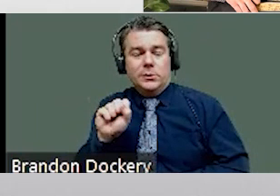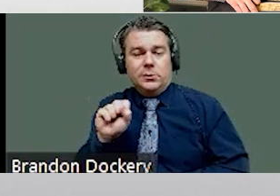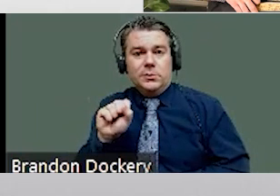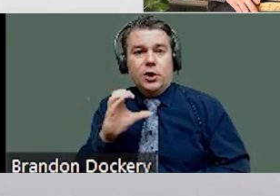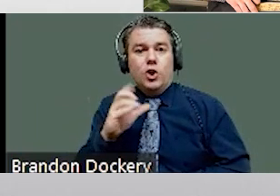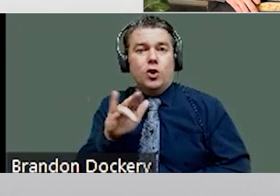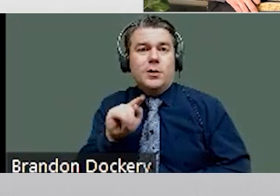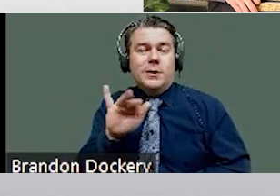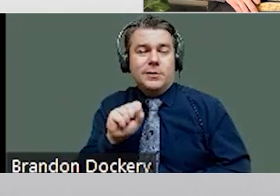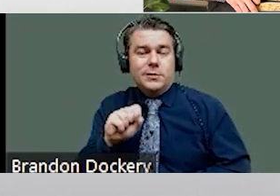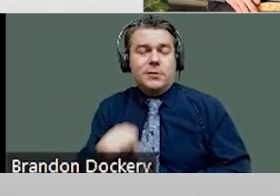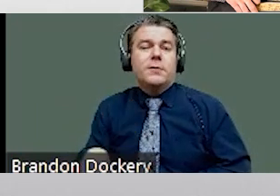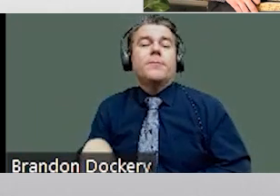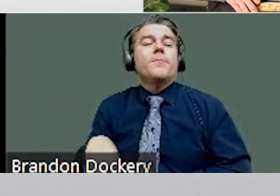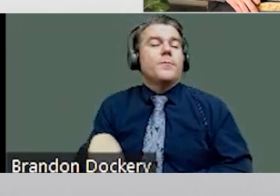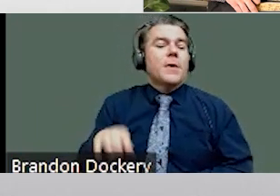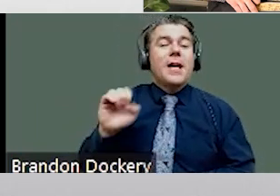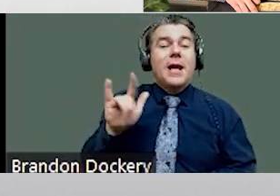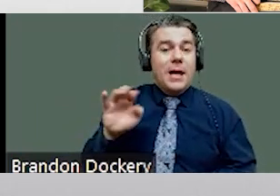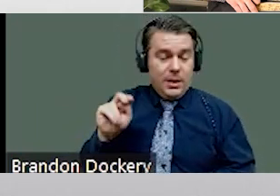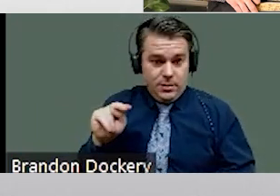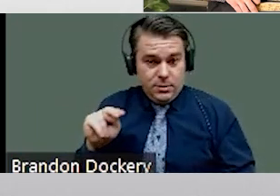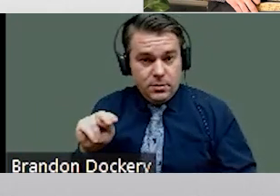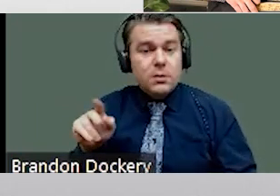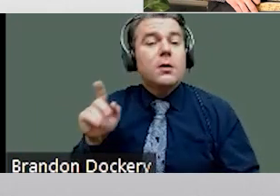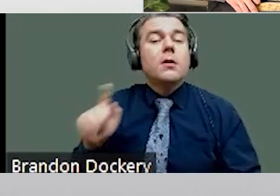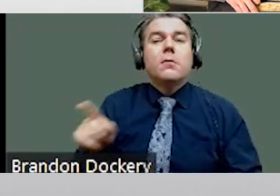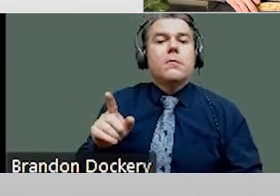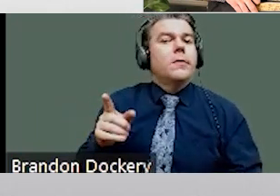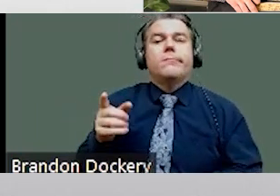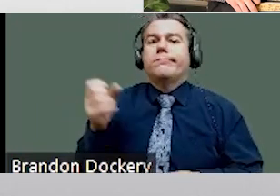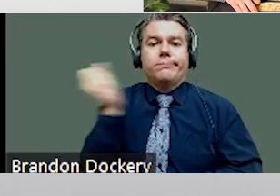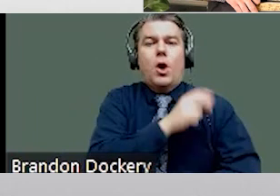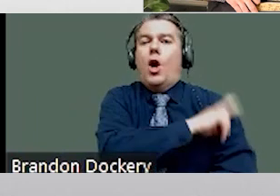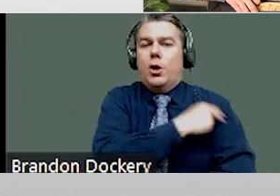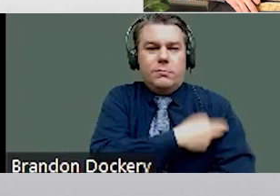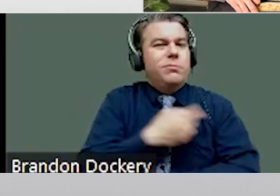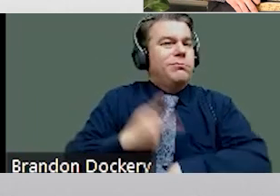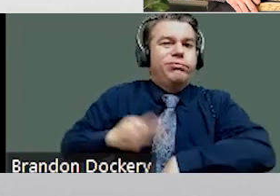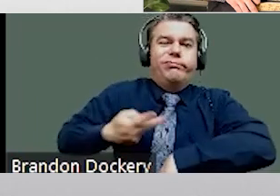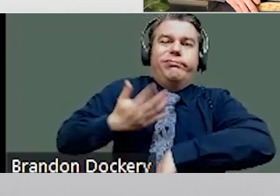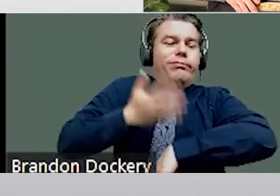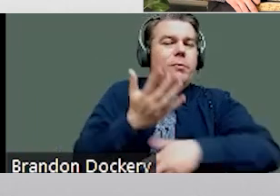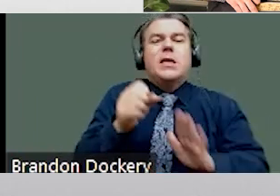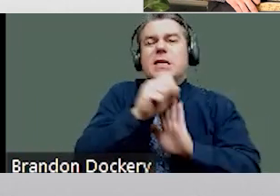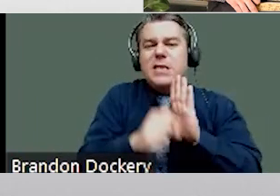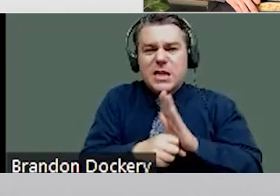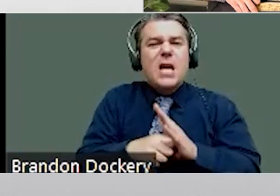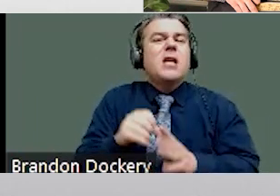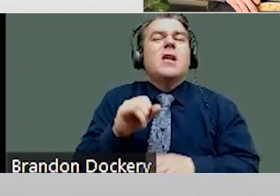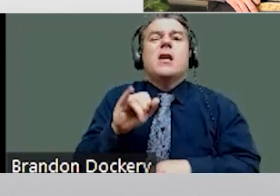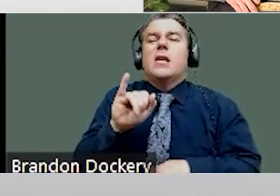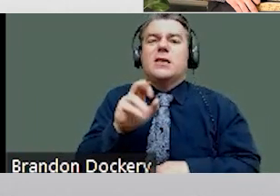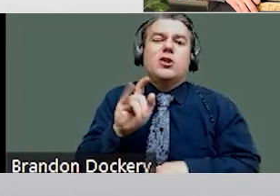Curtis, and Elaine Wilson, both who had been institutionalized many, many times in and out of state institutions